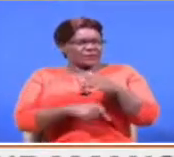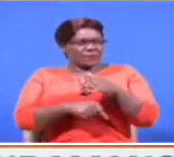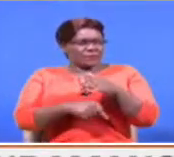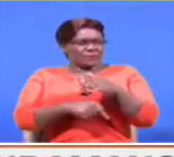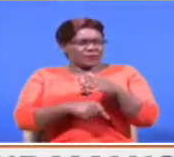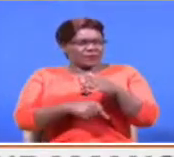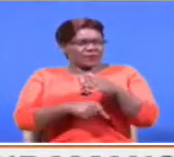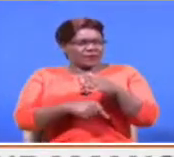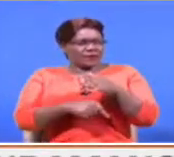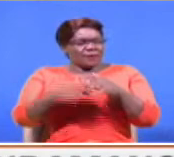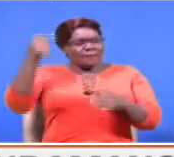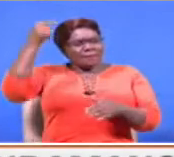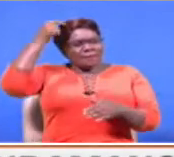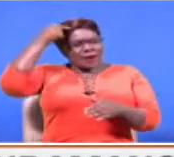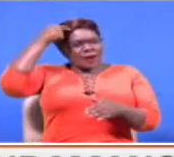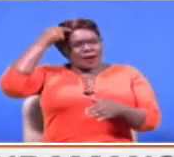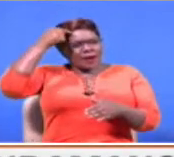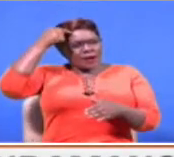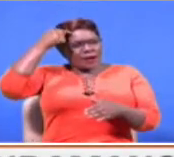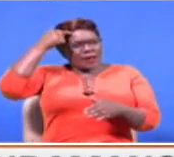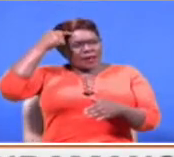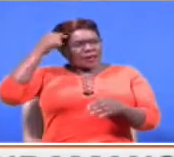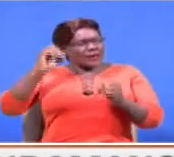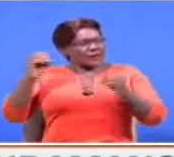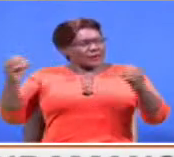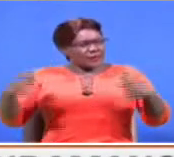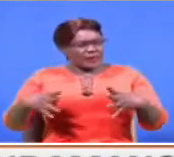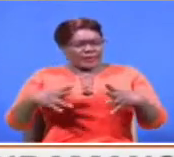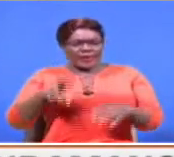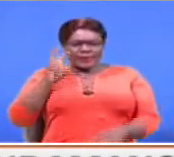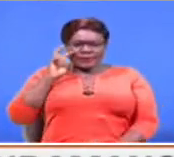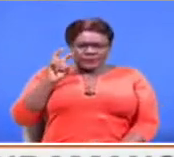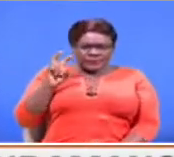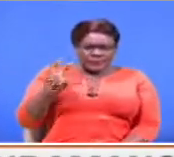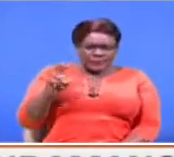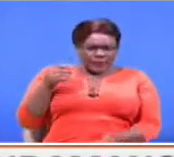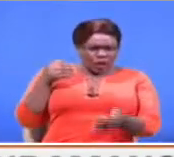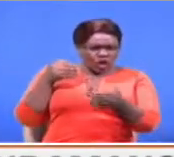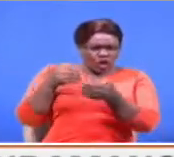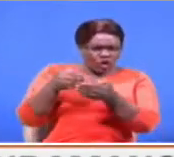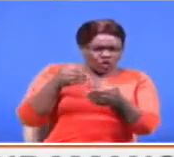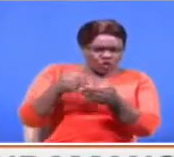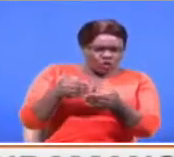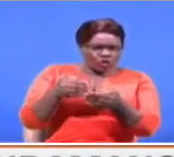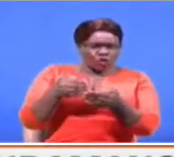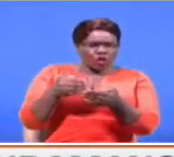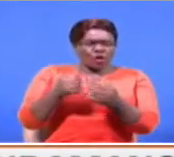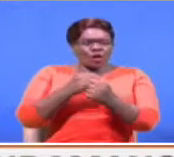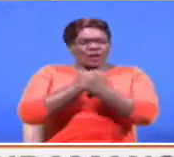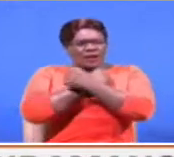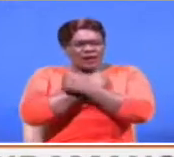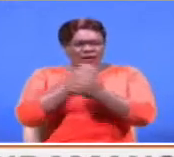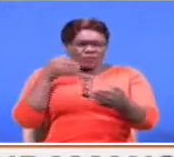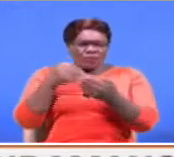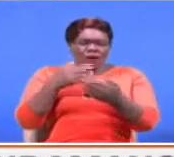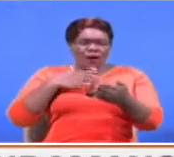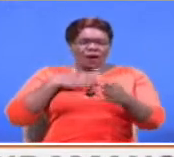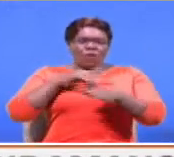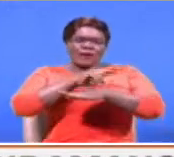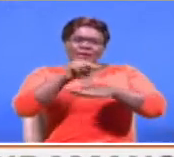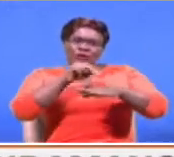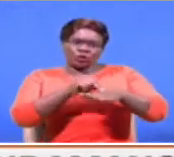sobriety and take a very close look and dispassionate look at our